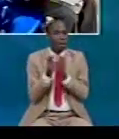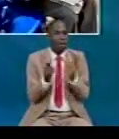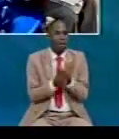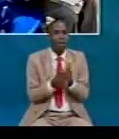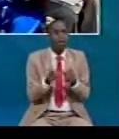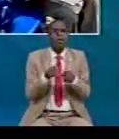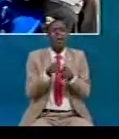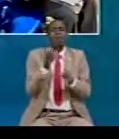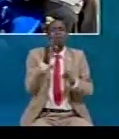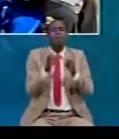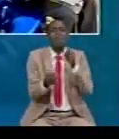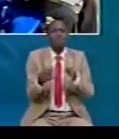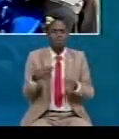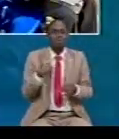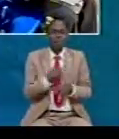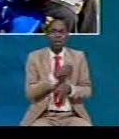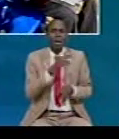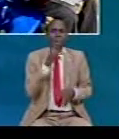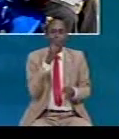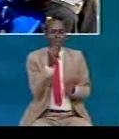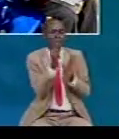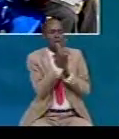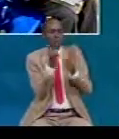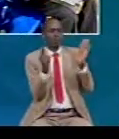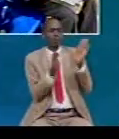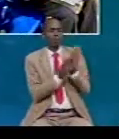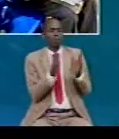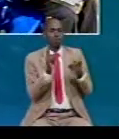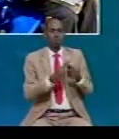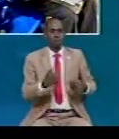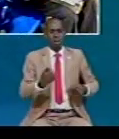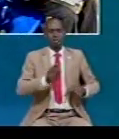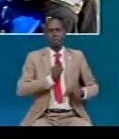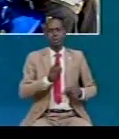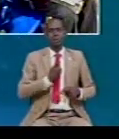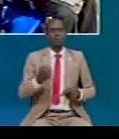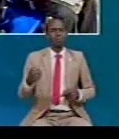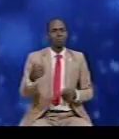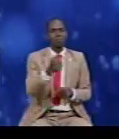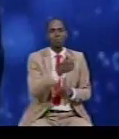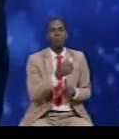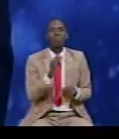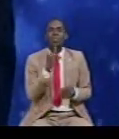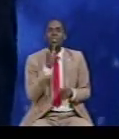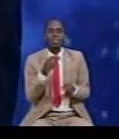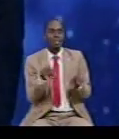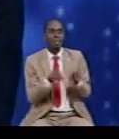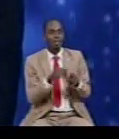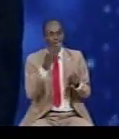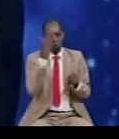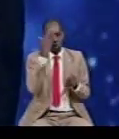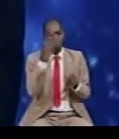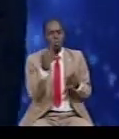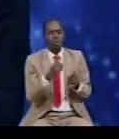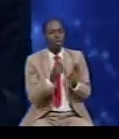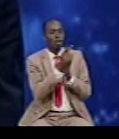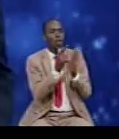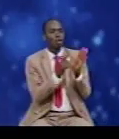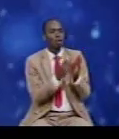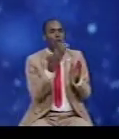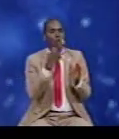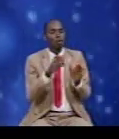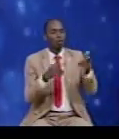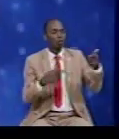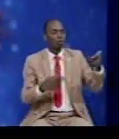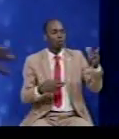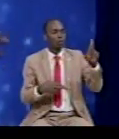to ourselves. And you cannot be. It's like the law of gravity is there. You say, I don't care for the law of